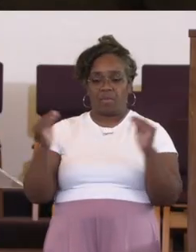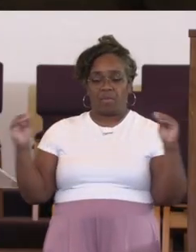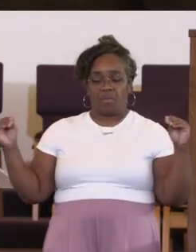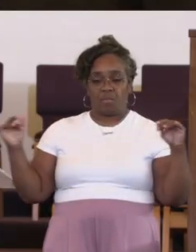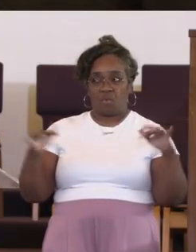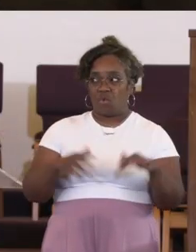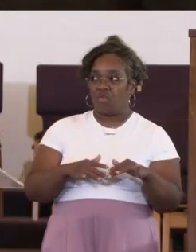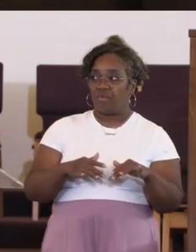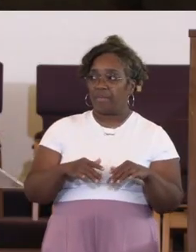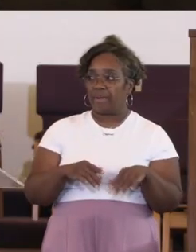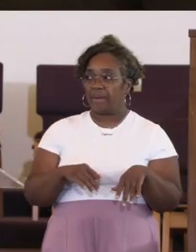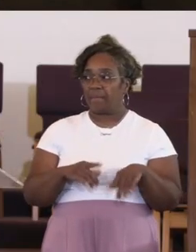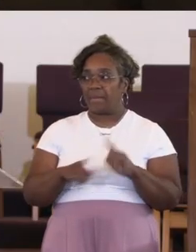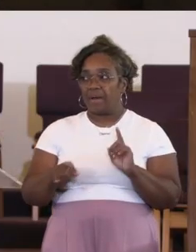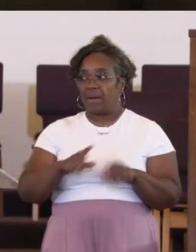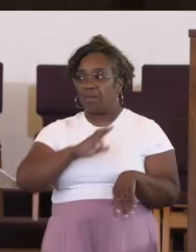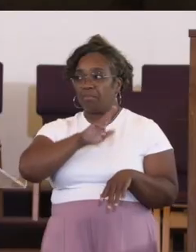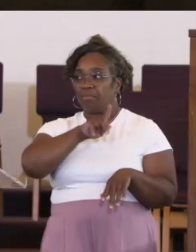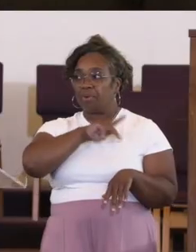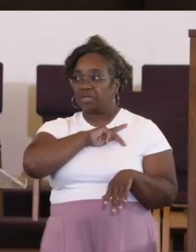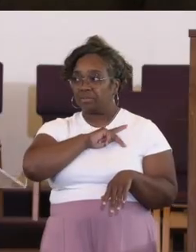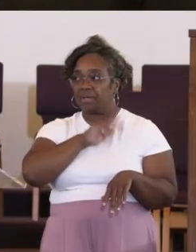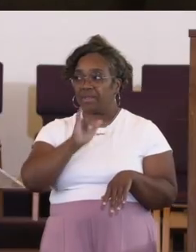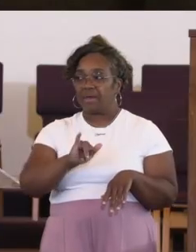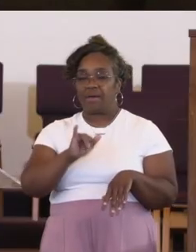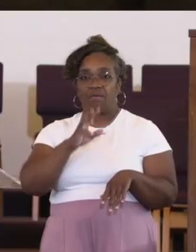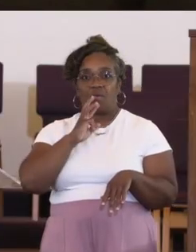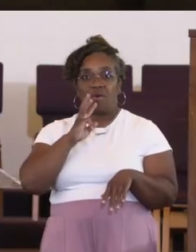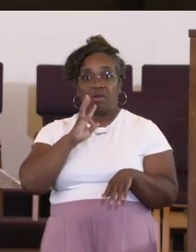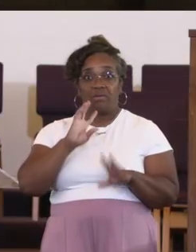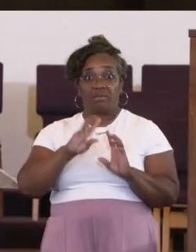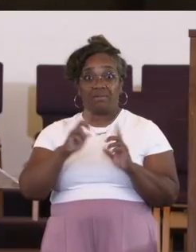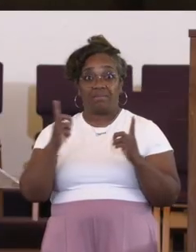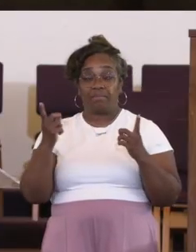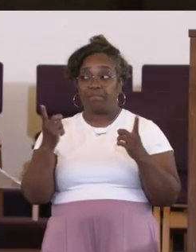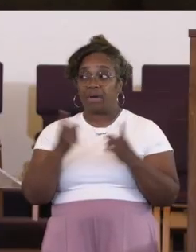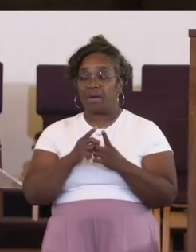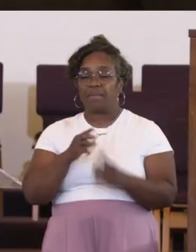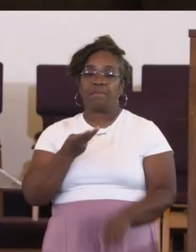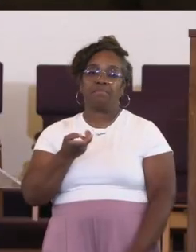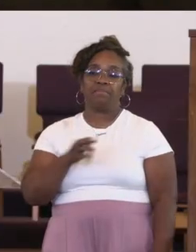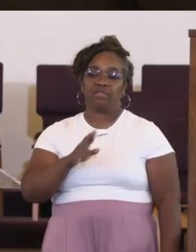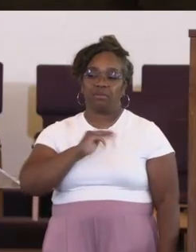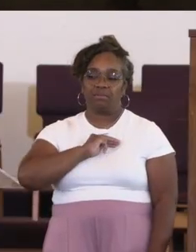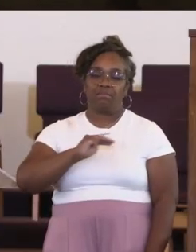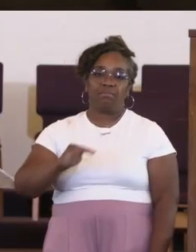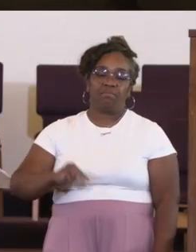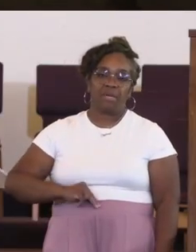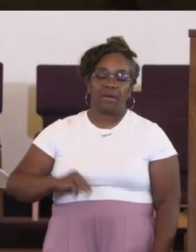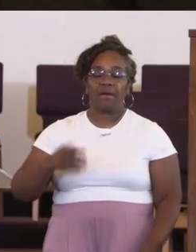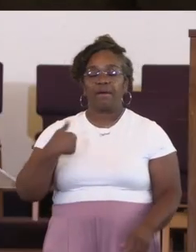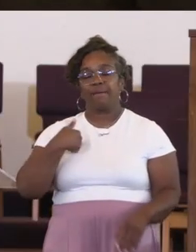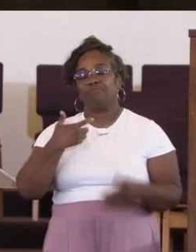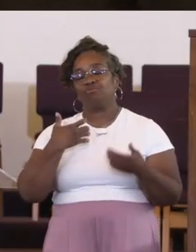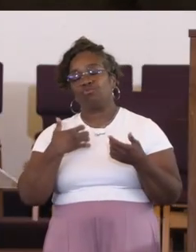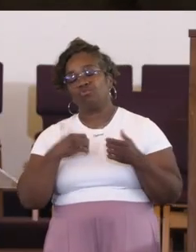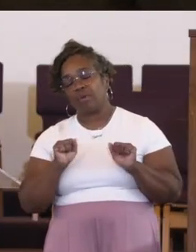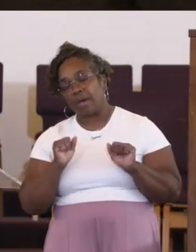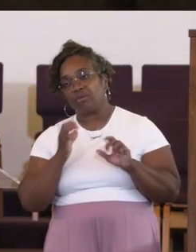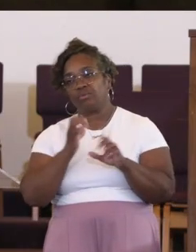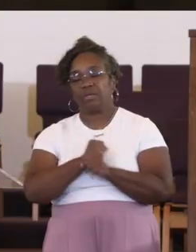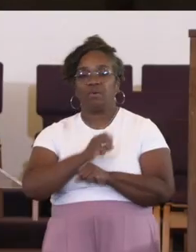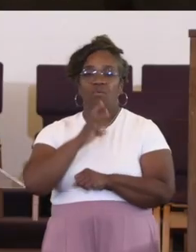However, personally, that water department, Mr. Mayor, I have been trying to get water at a land